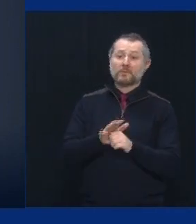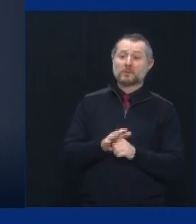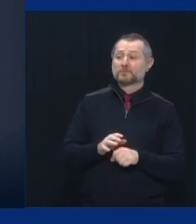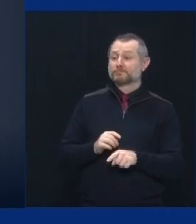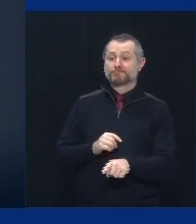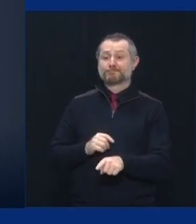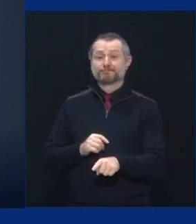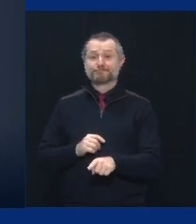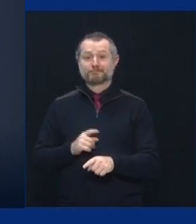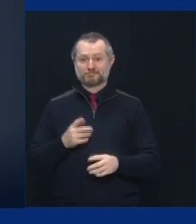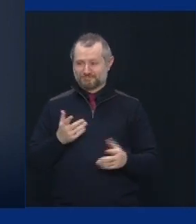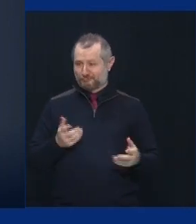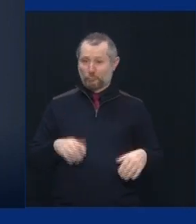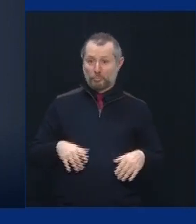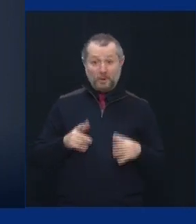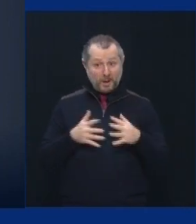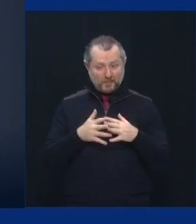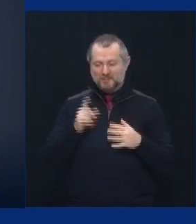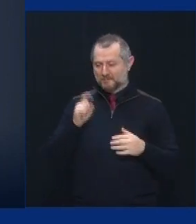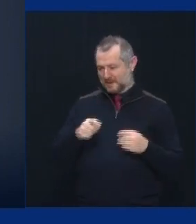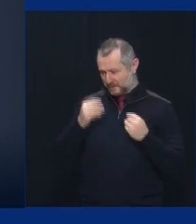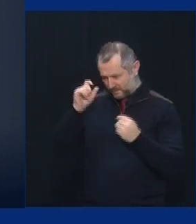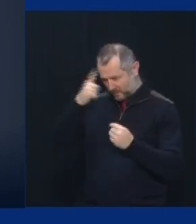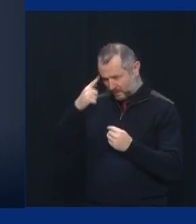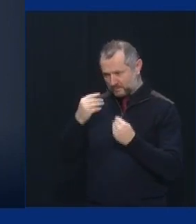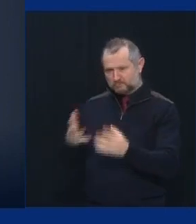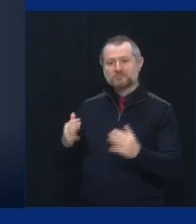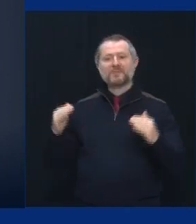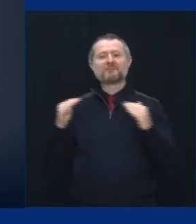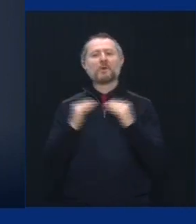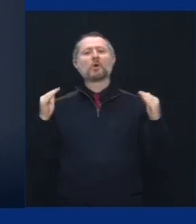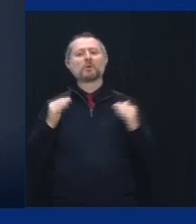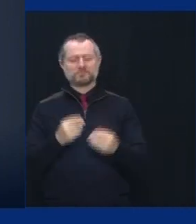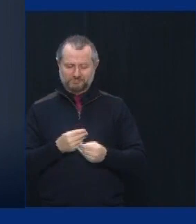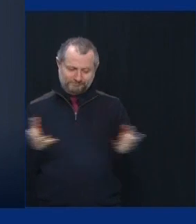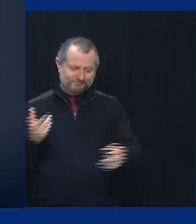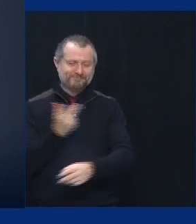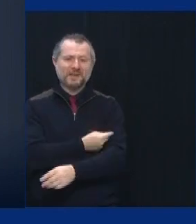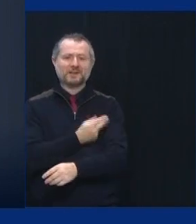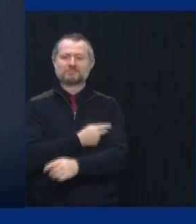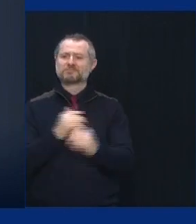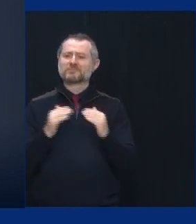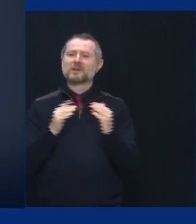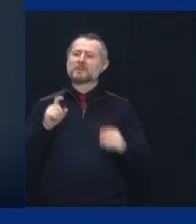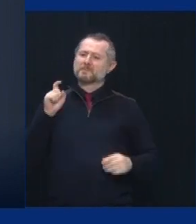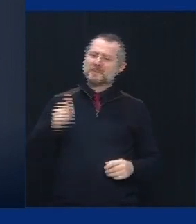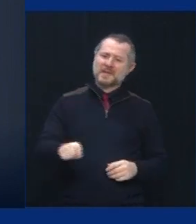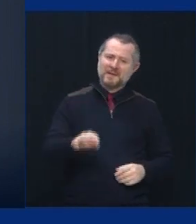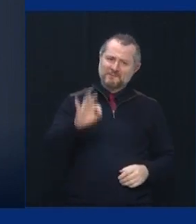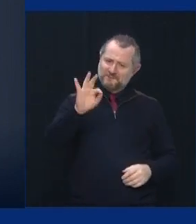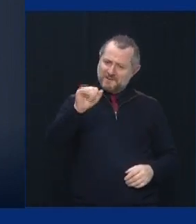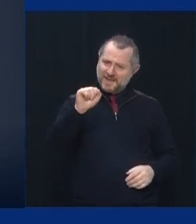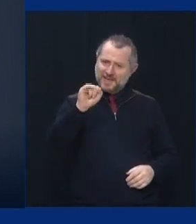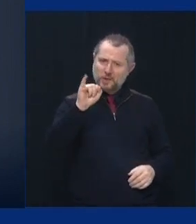America. And we're all anxious to do the vaccine. Let's do the vaccine fairly. Let's do it